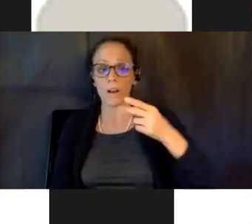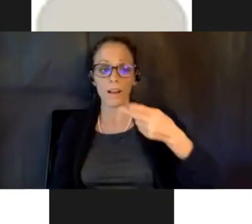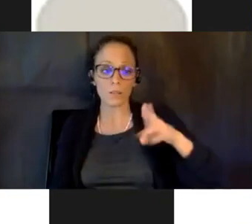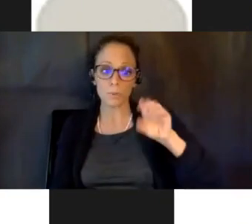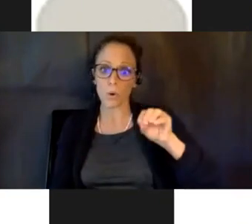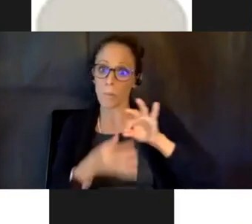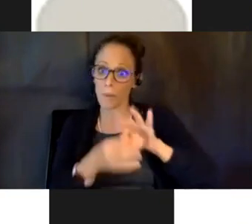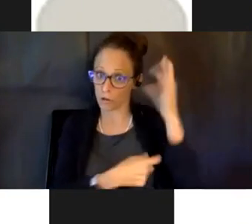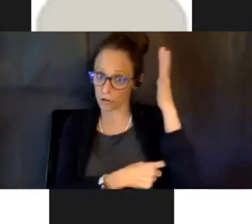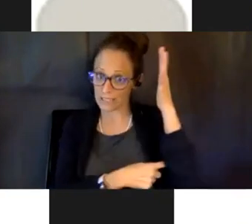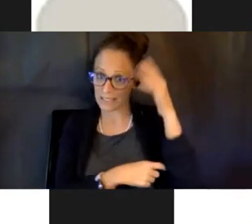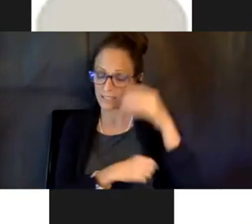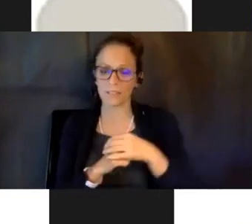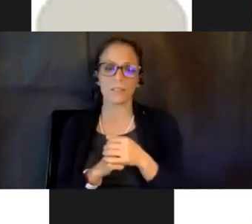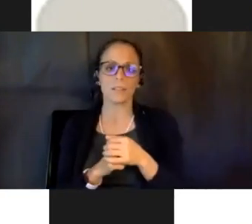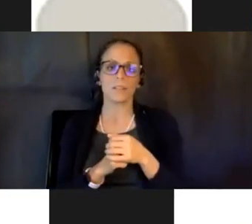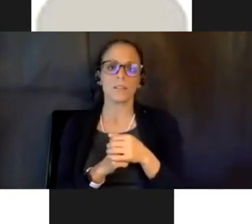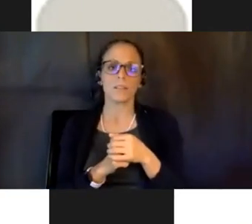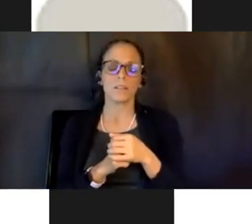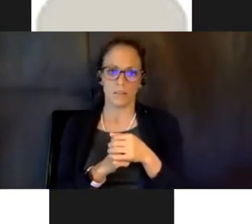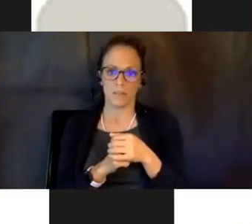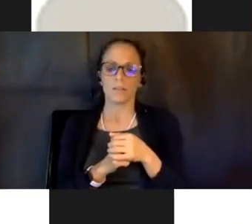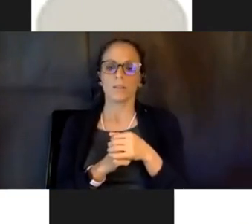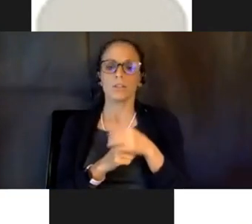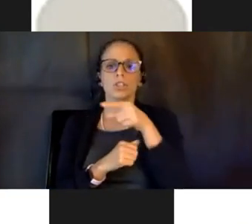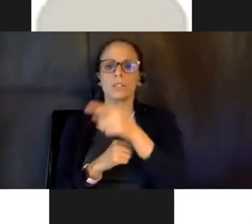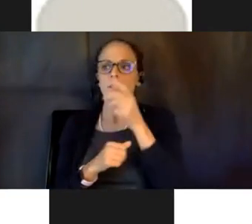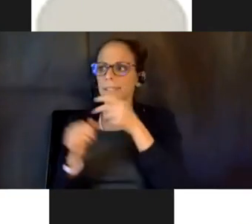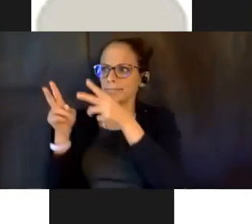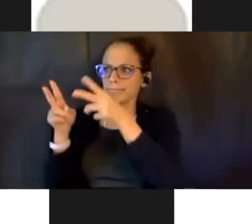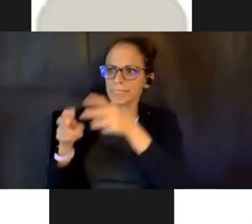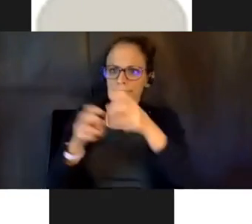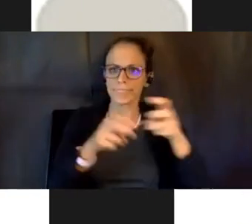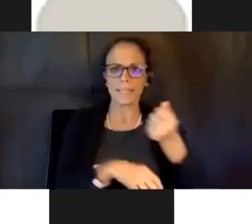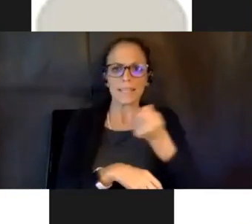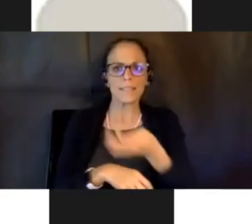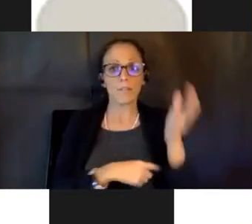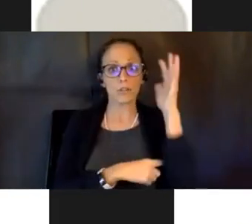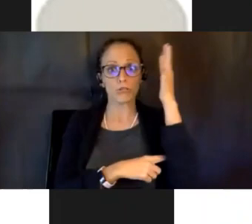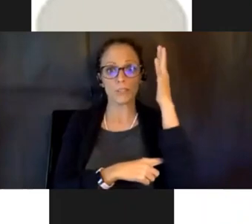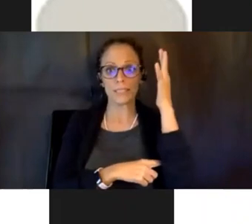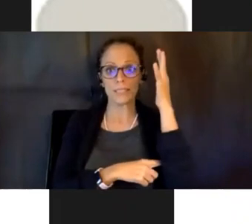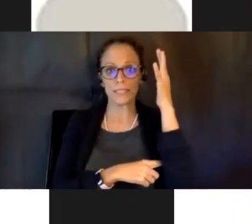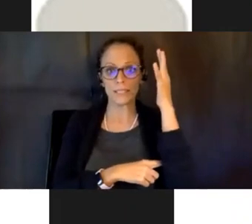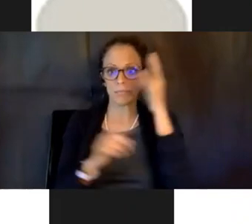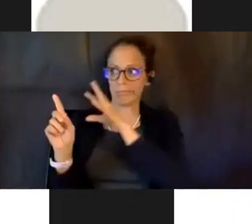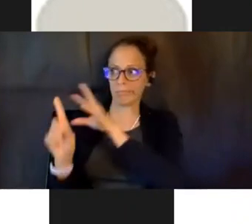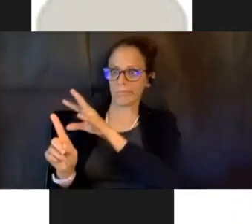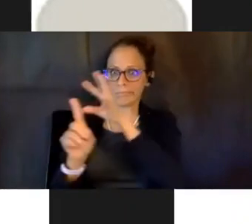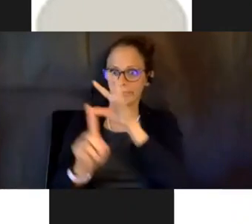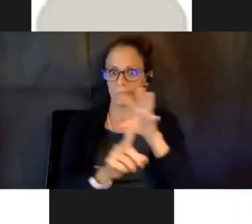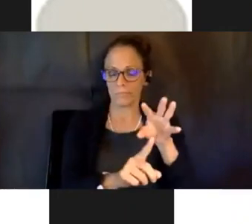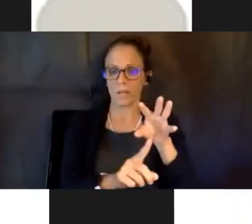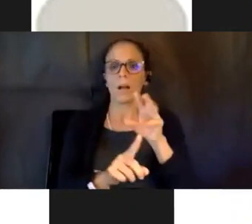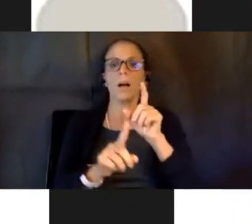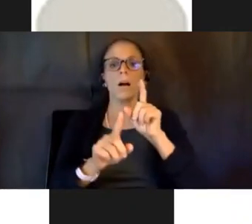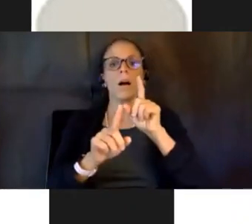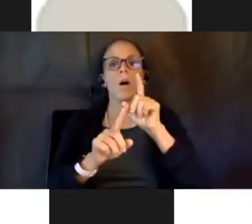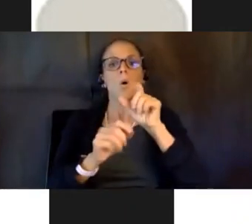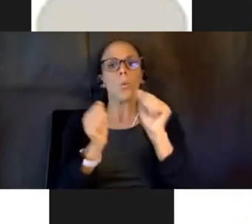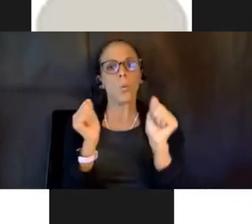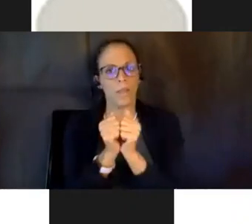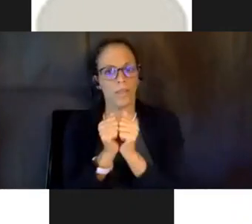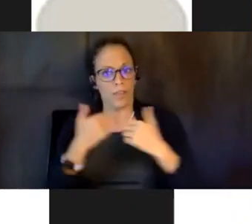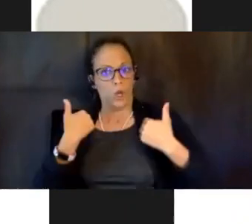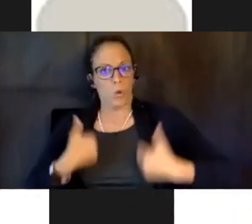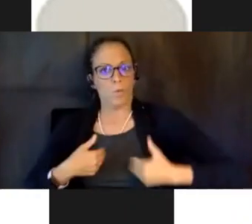was taking a couple of different trees, but also telling the human story around a particular tree. And she gave me some examples of what she was already doing, and